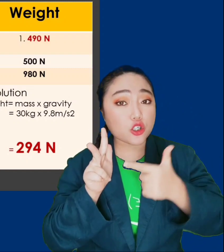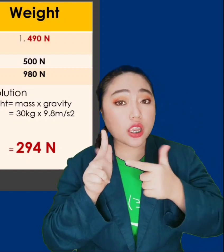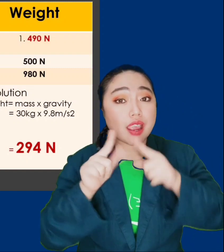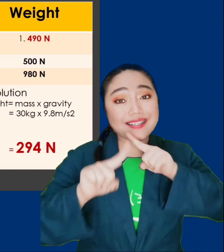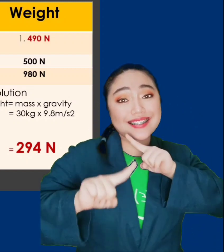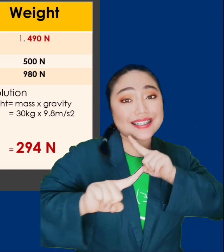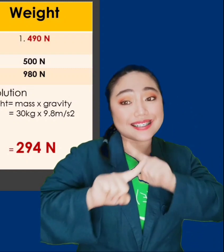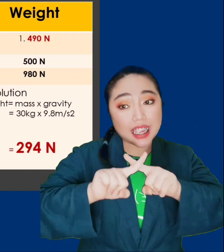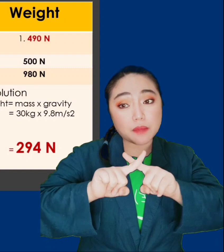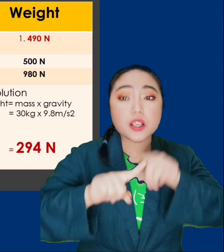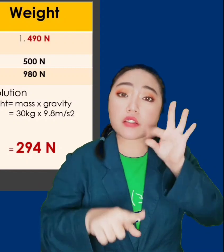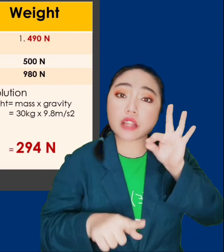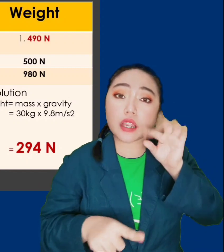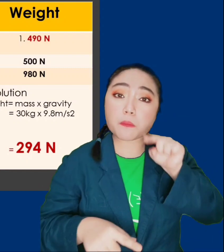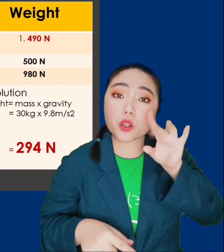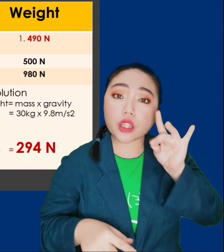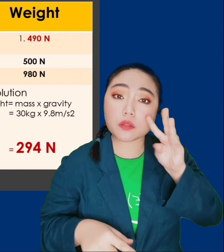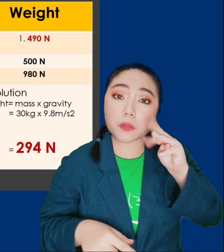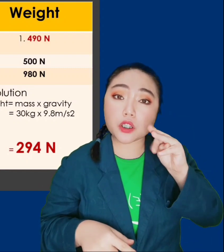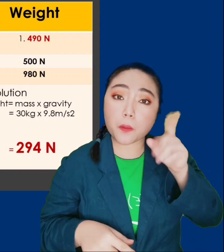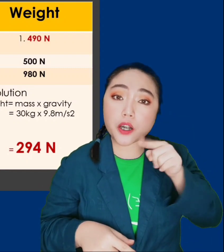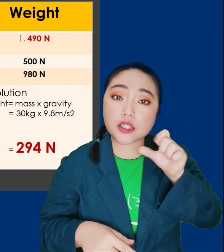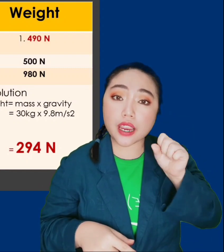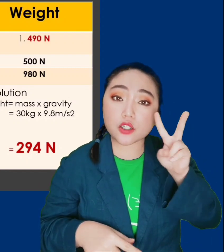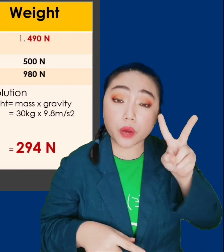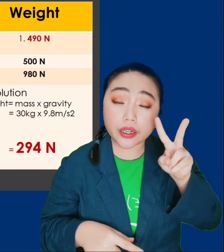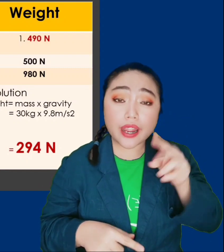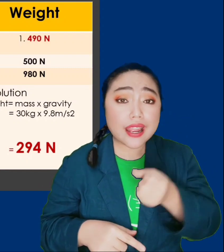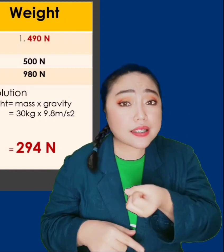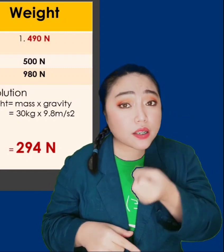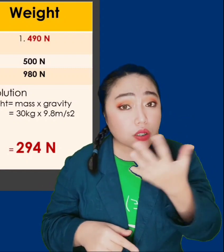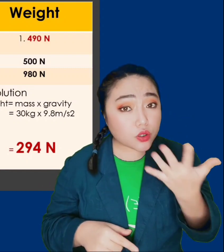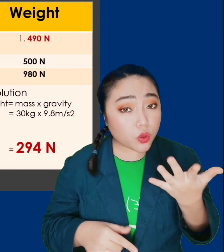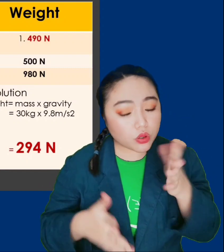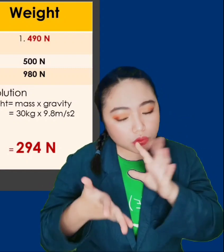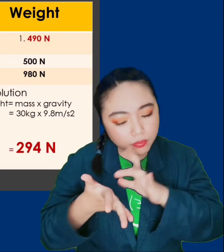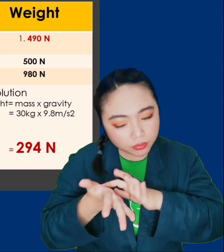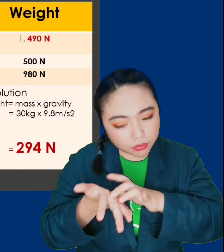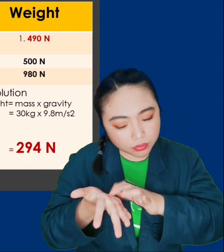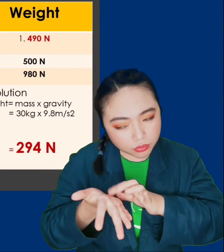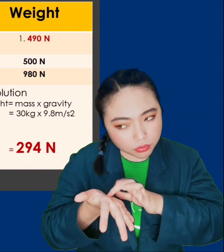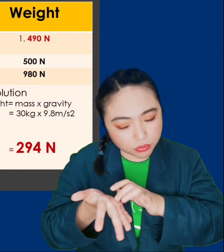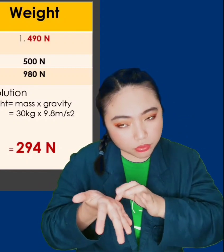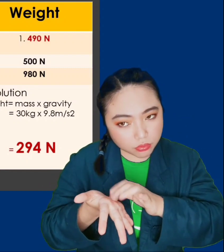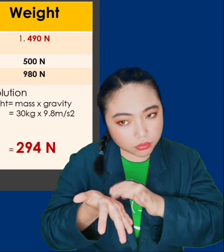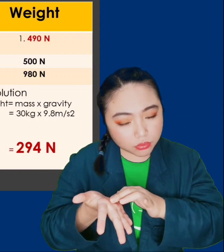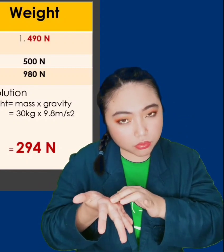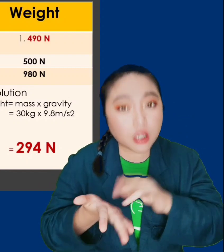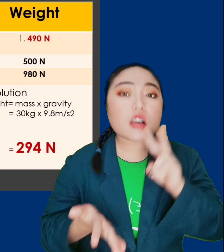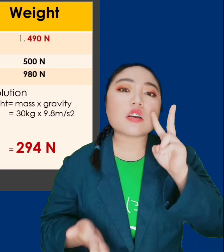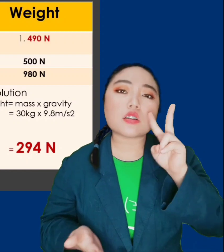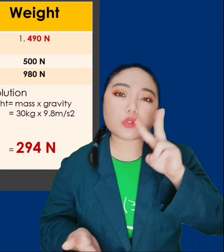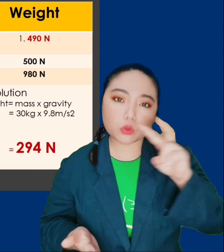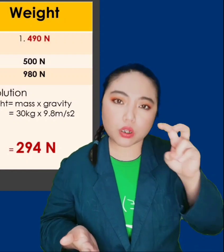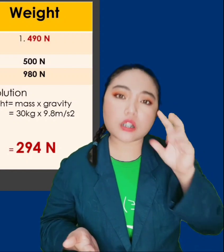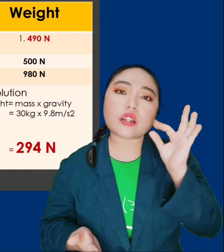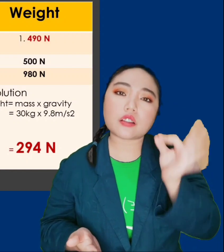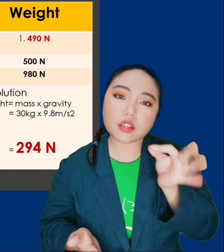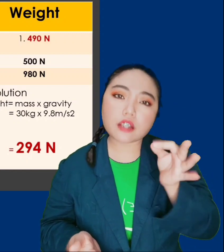So that's 30 kilogram times 9.8 meter per second squared. The answer would be